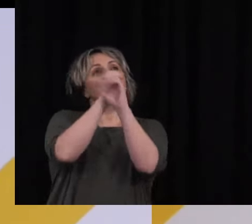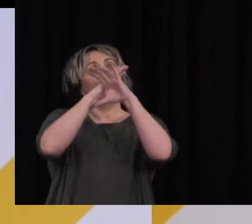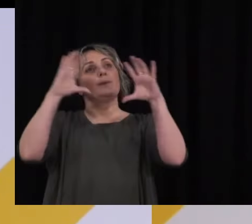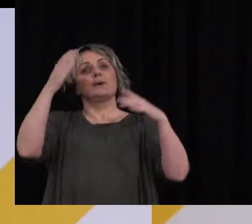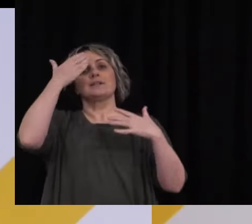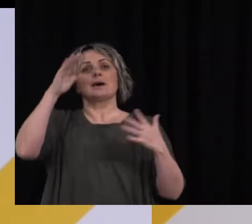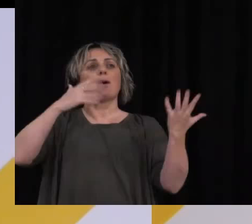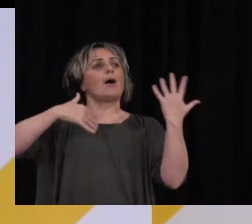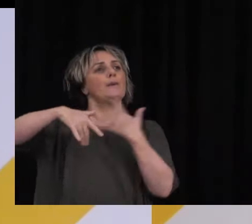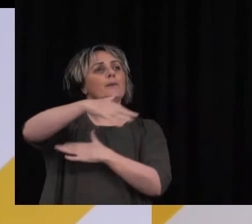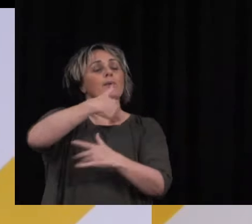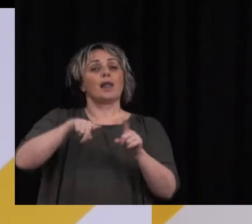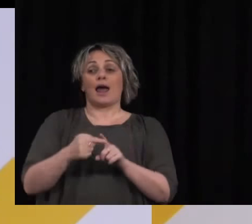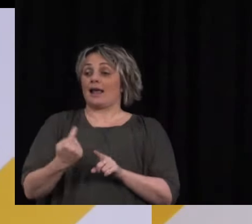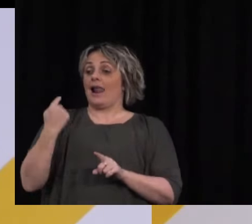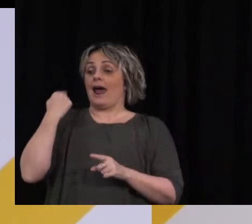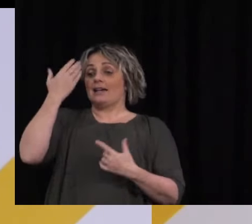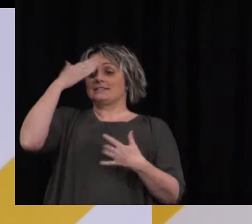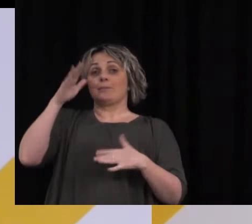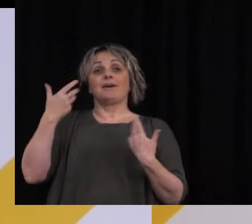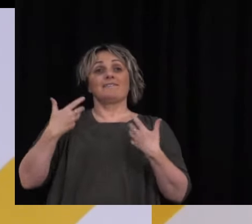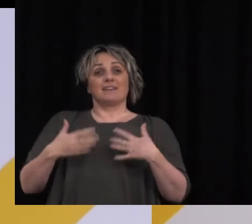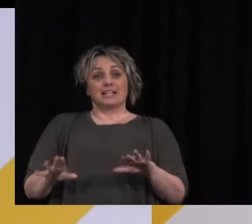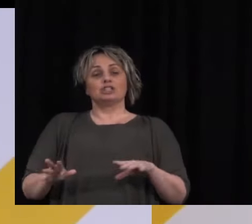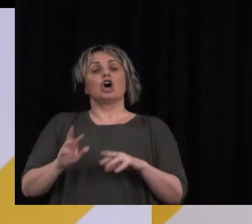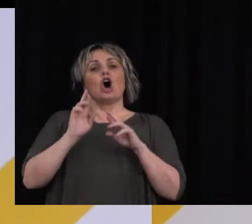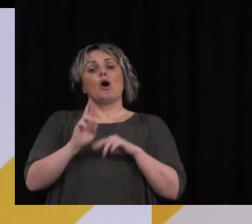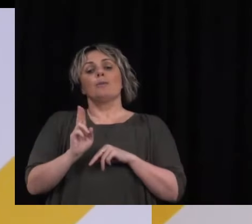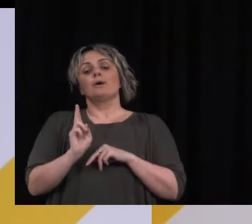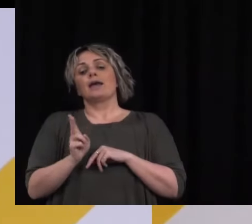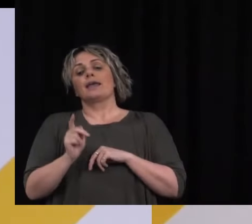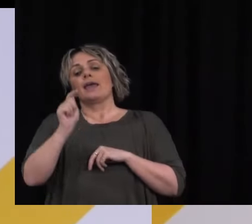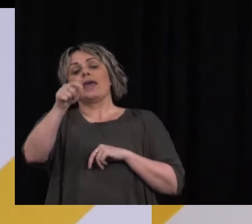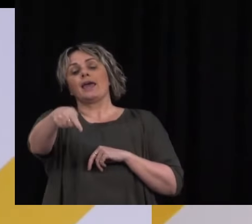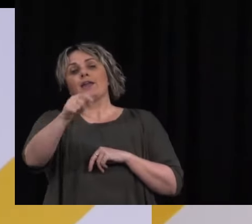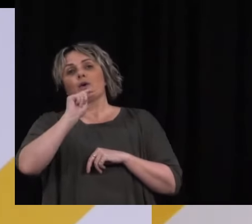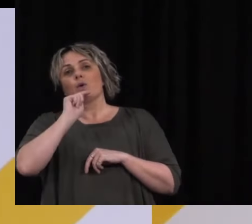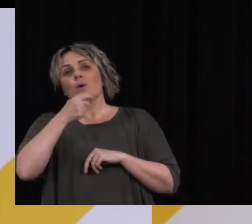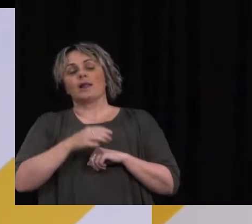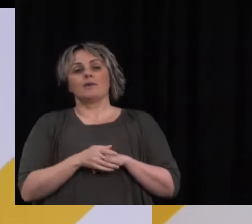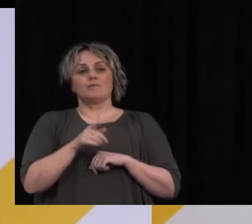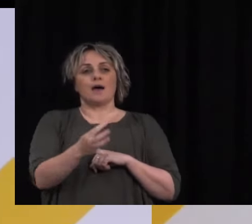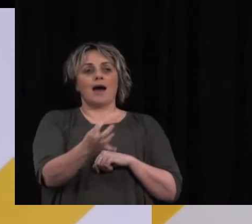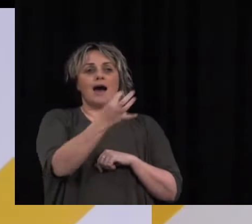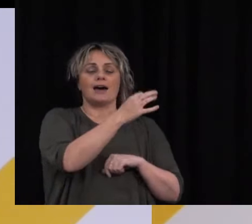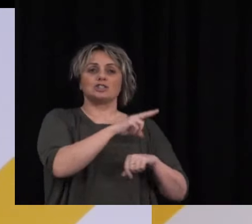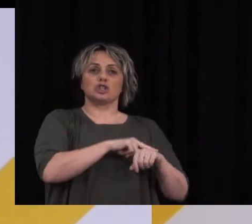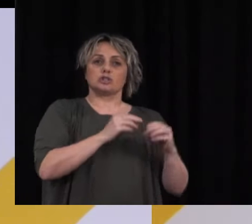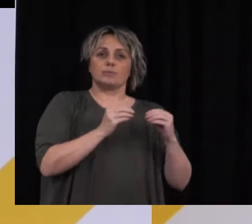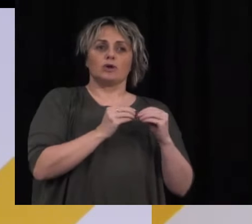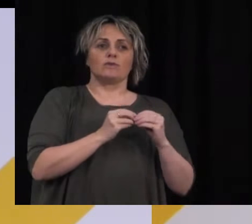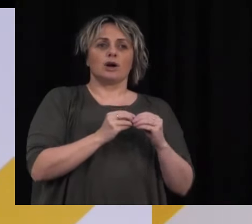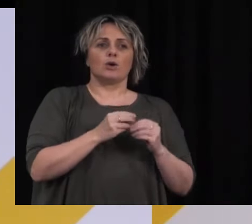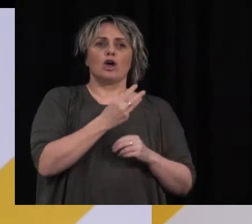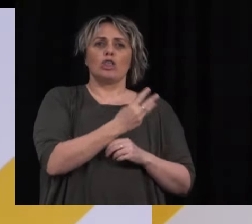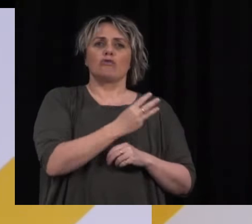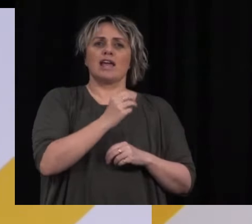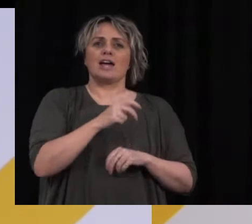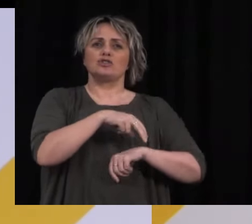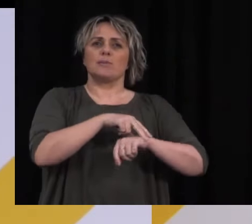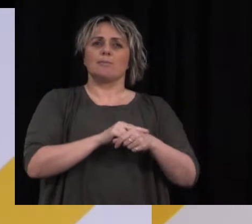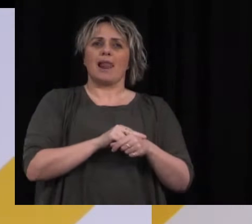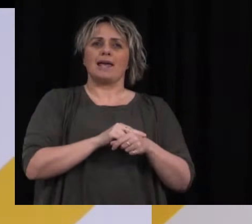last summer, and I hope that we will be able to again. And Dr. Bloomfield, why are the 300 police officers